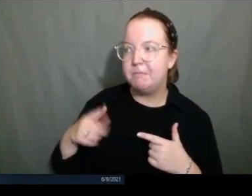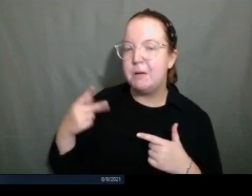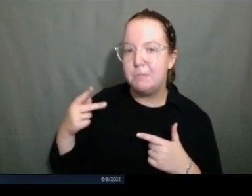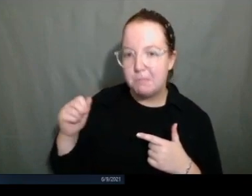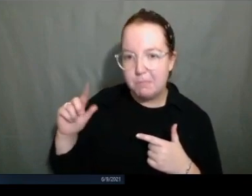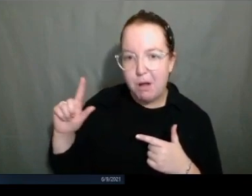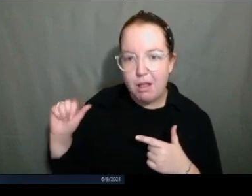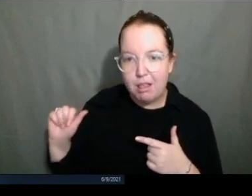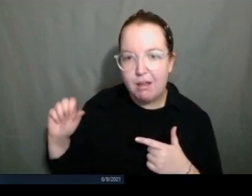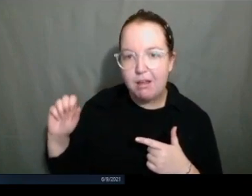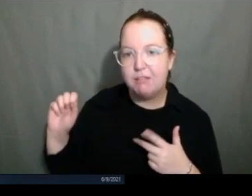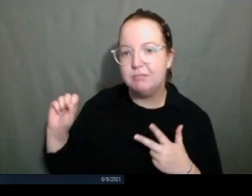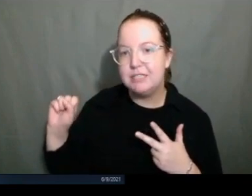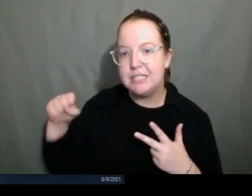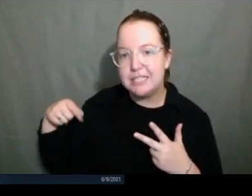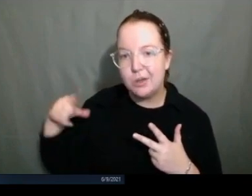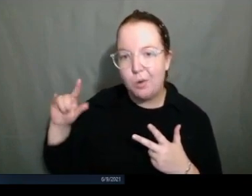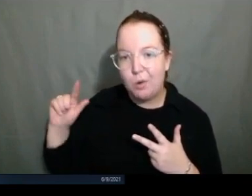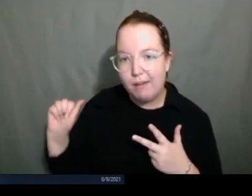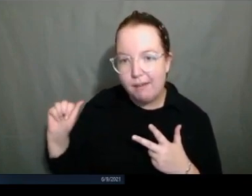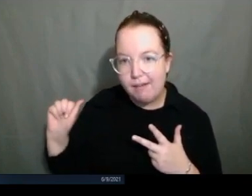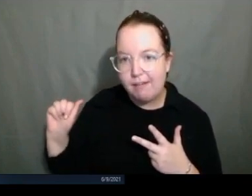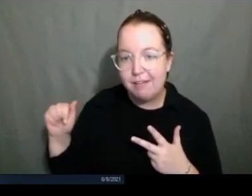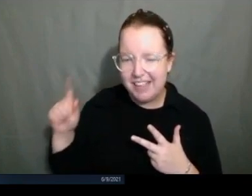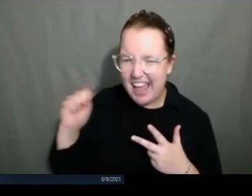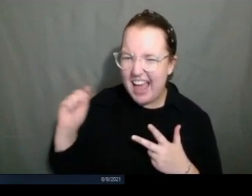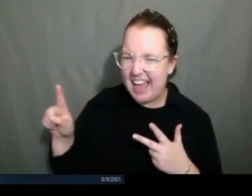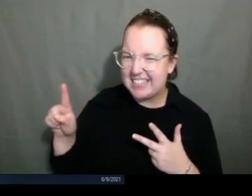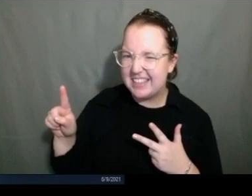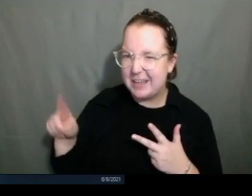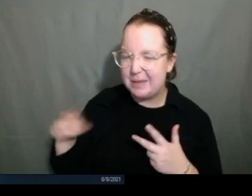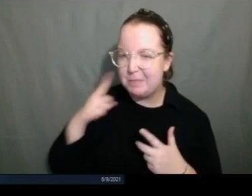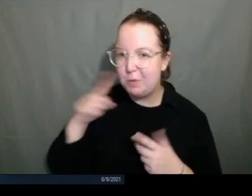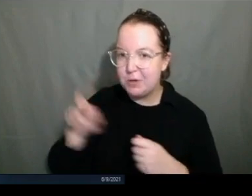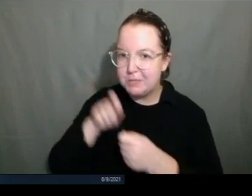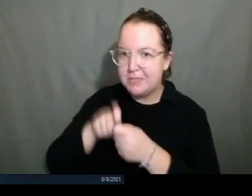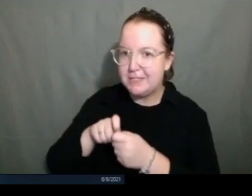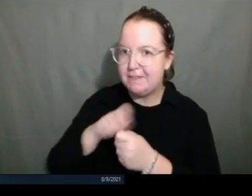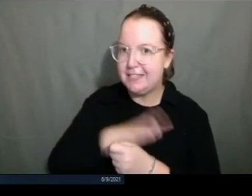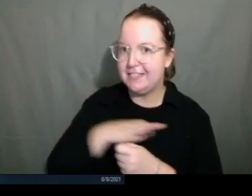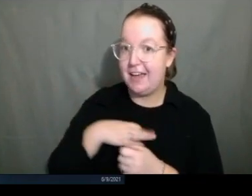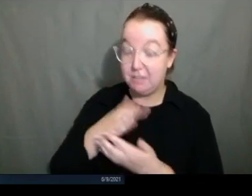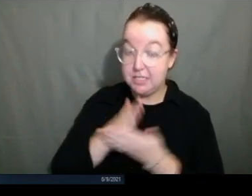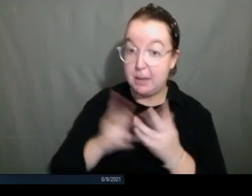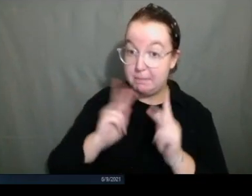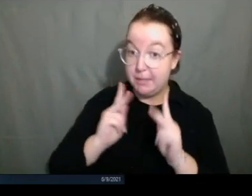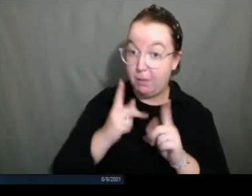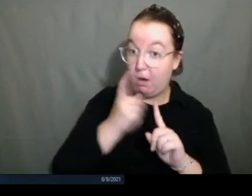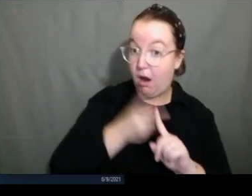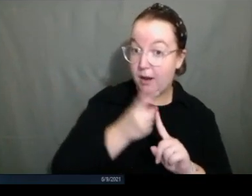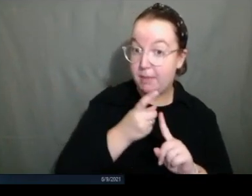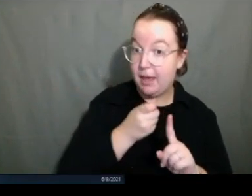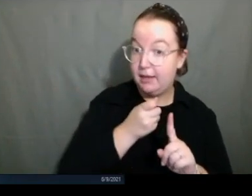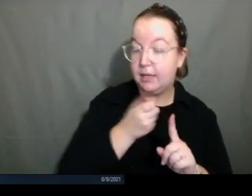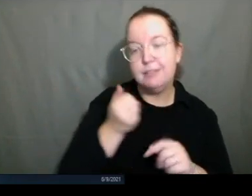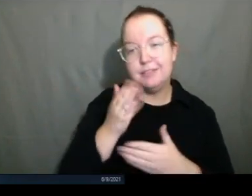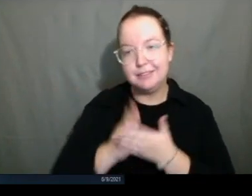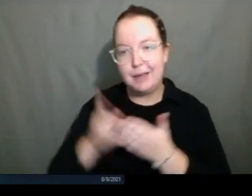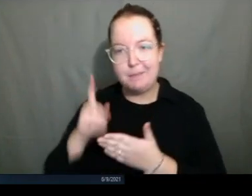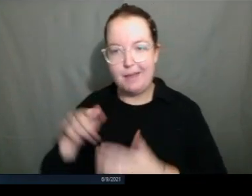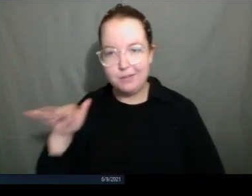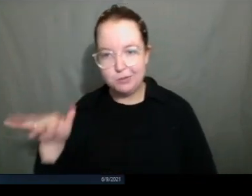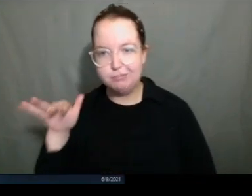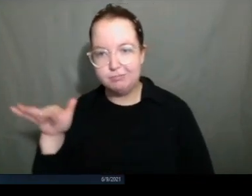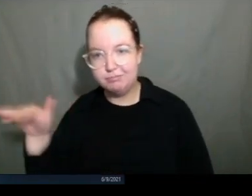Paula and Sequoia, and see if check that specific employee, and they can look into their profile and see if they have that automatic